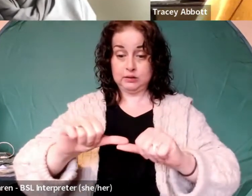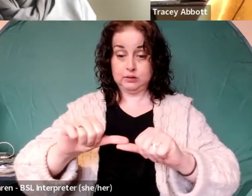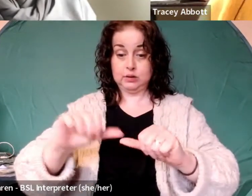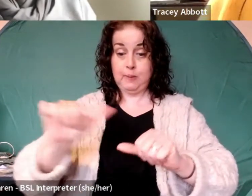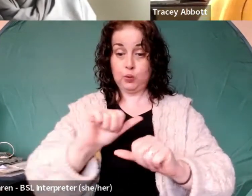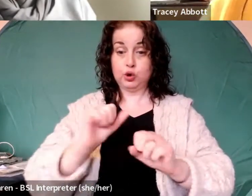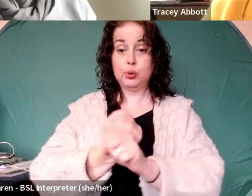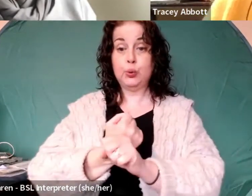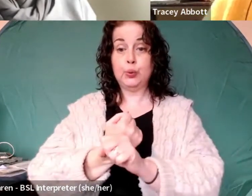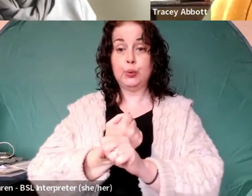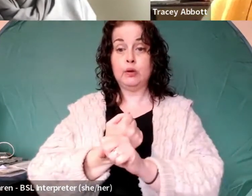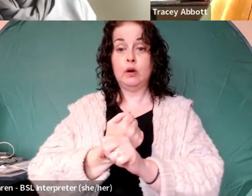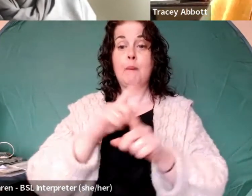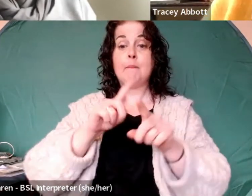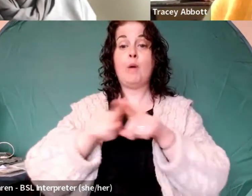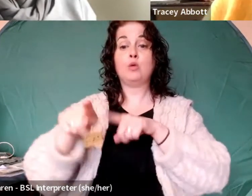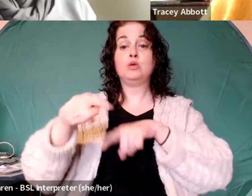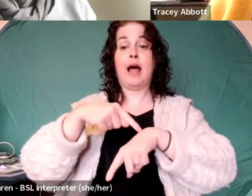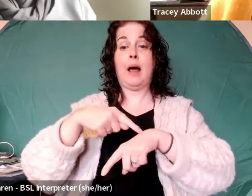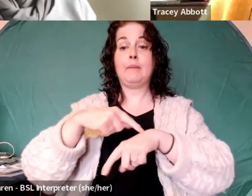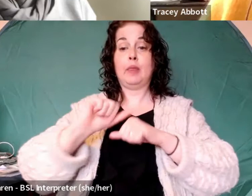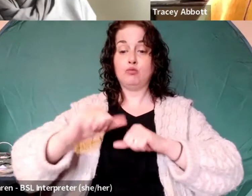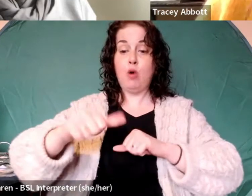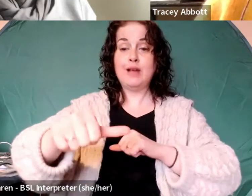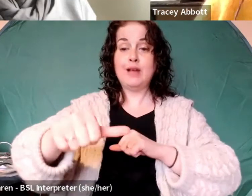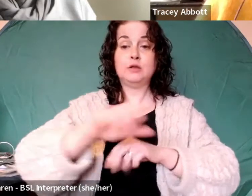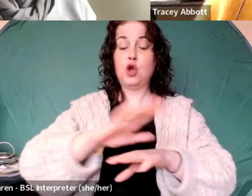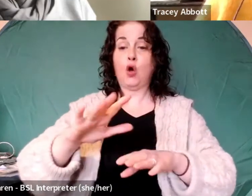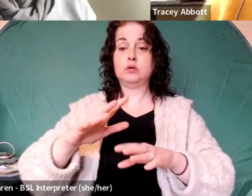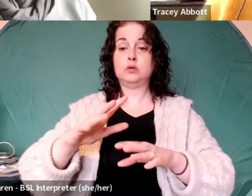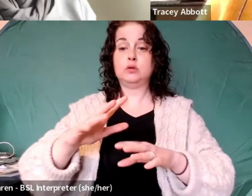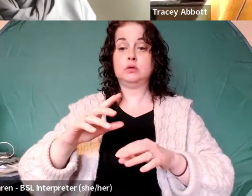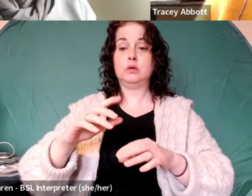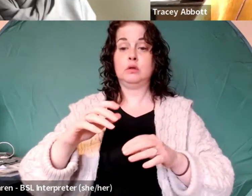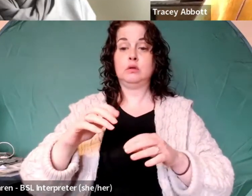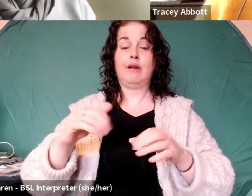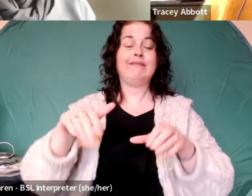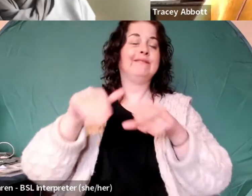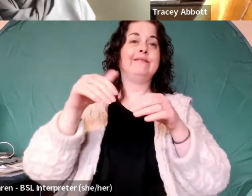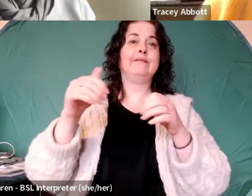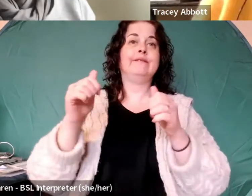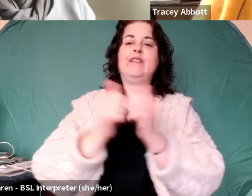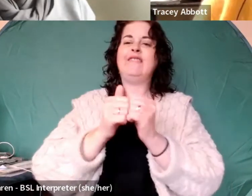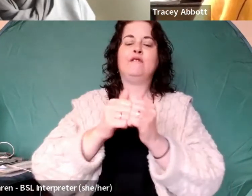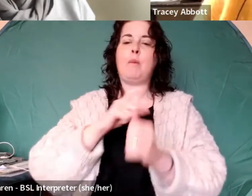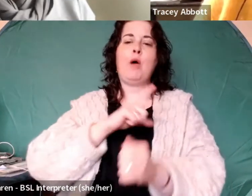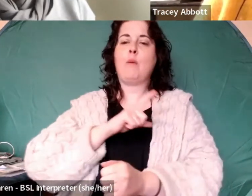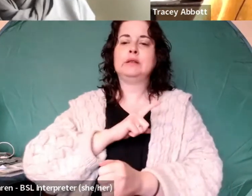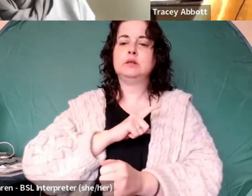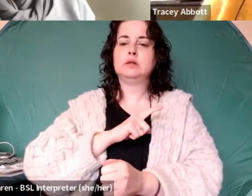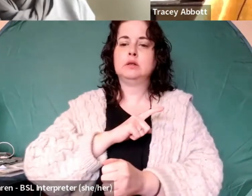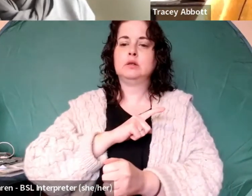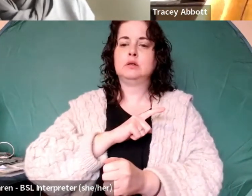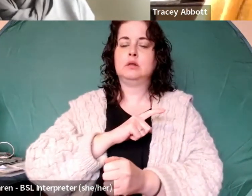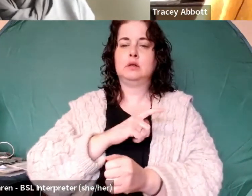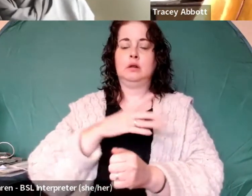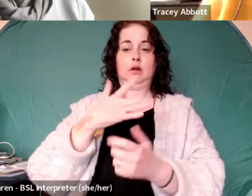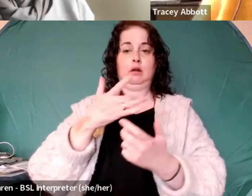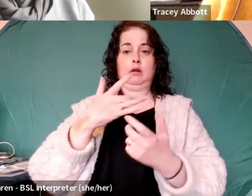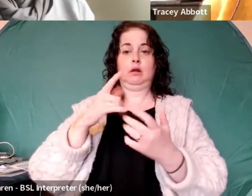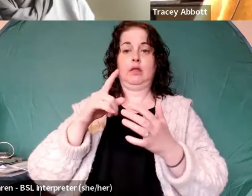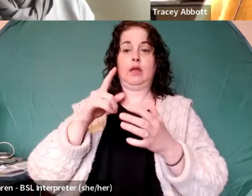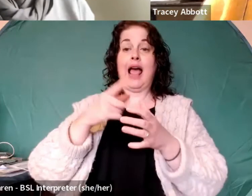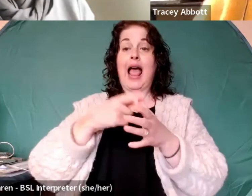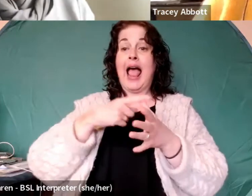do, most times you will find that process isn't designed, it isn't fit for purpose anymore. It just isn't. No. You know, the AI